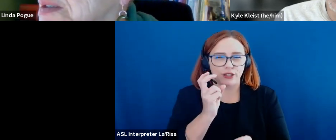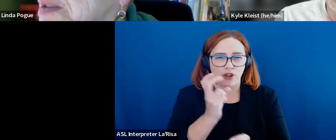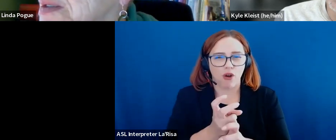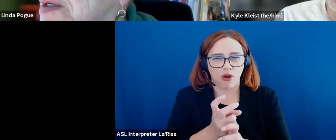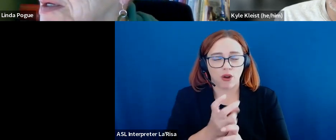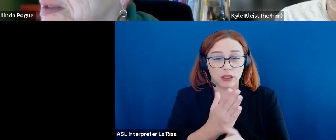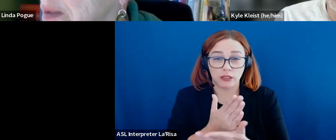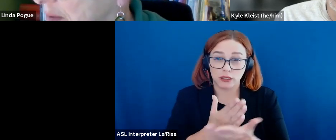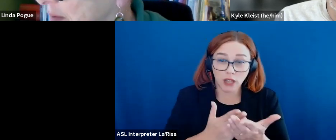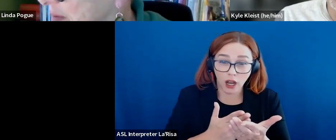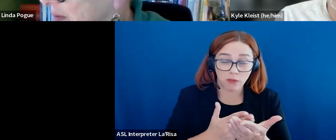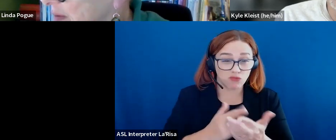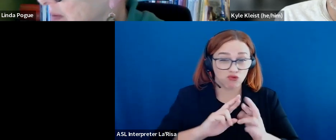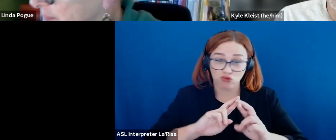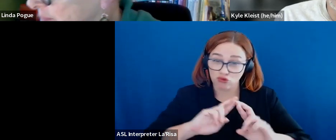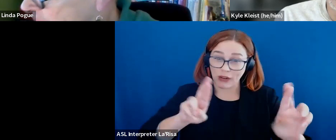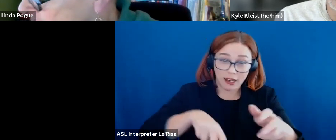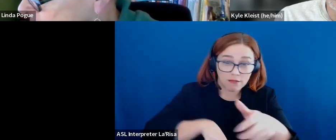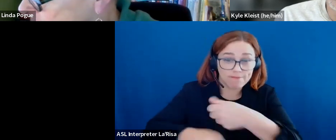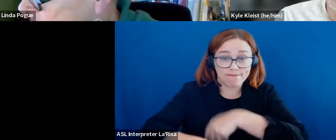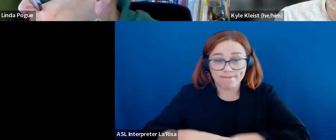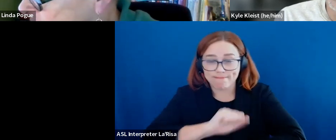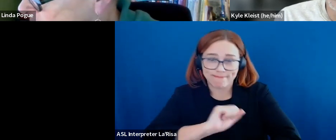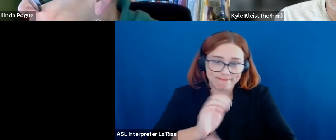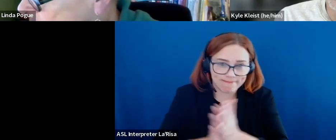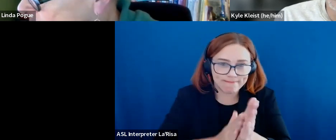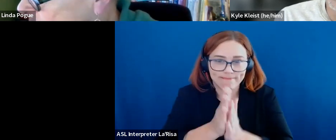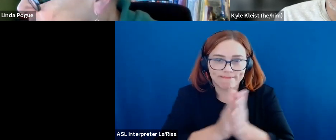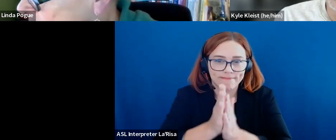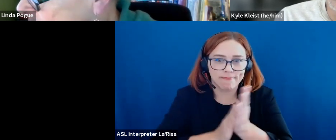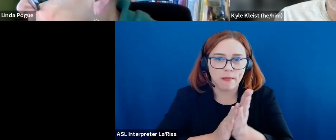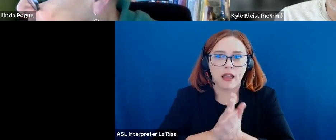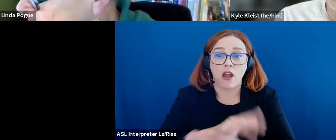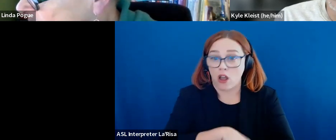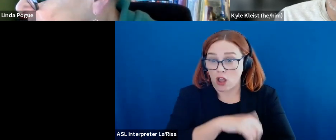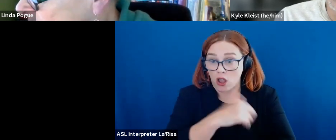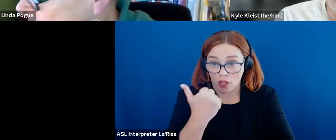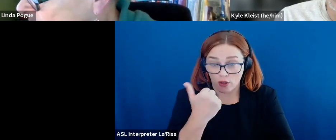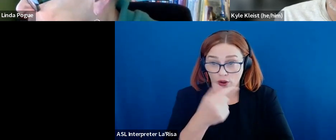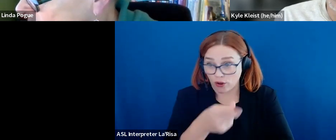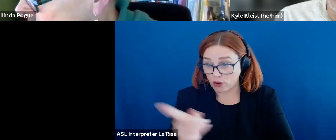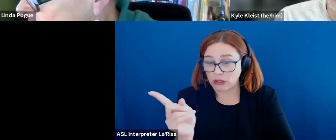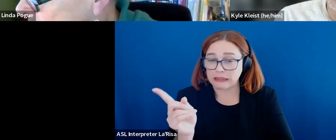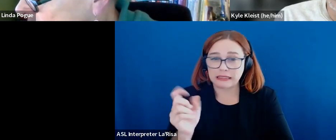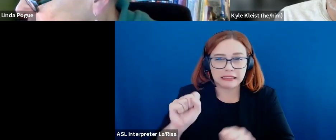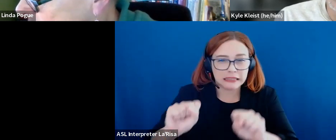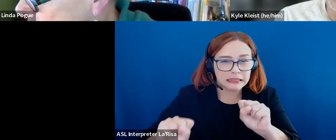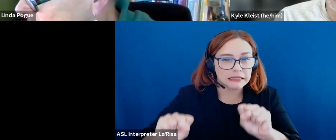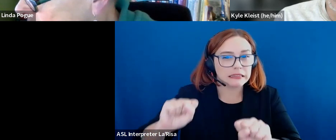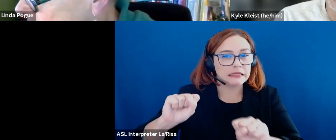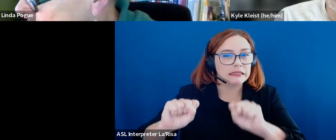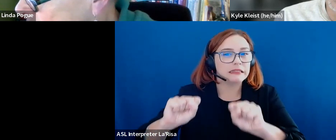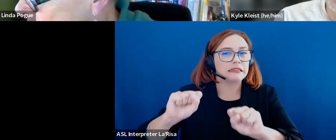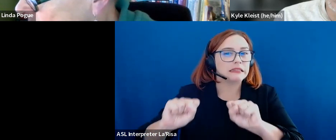and ready to go, and then you have some that are still a little apprehensive.